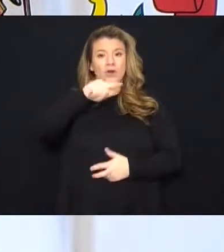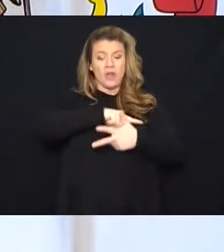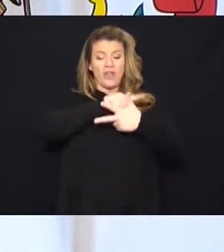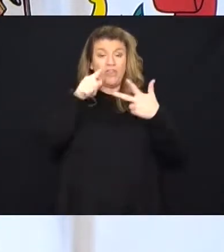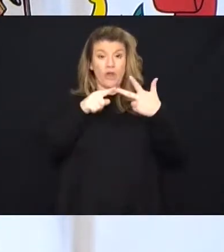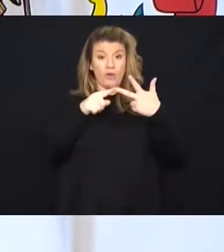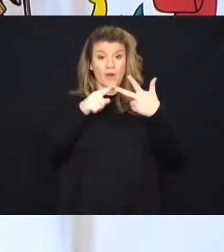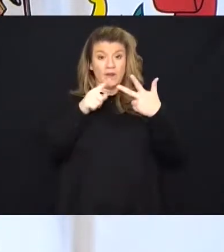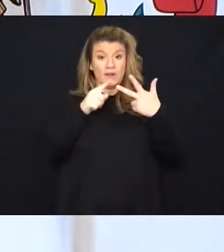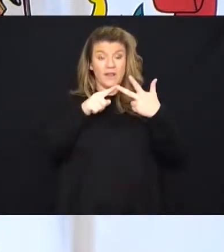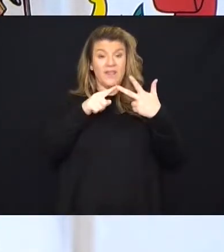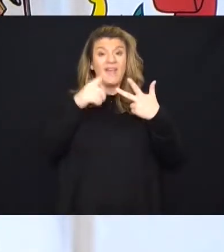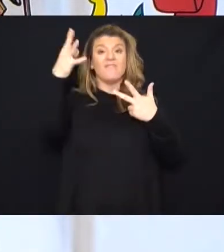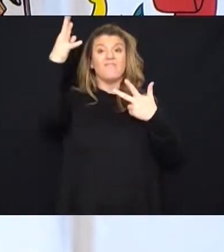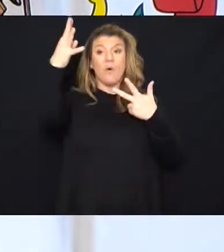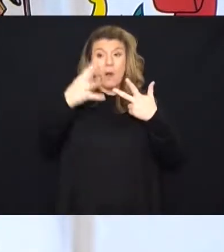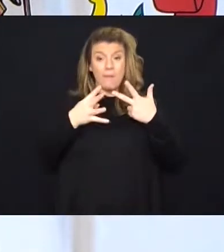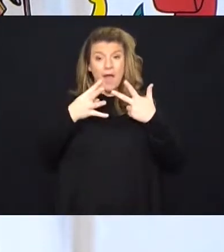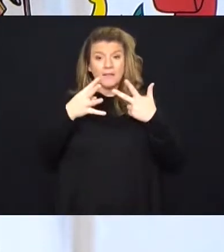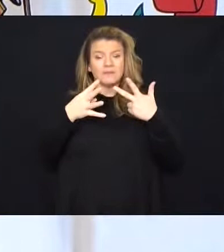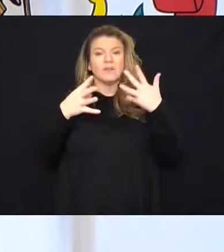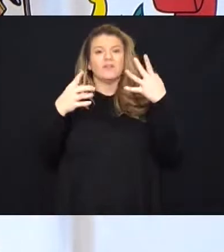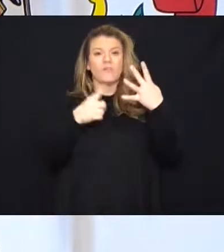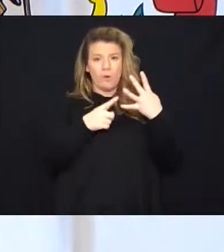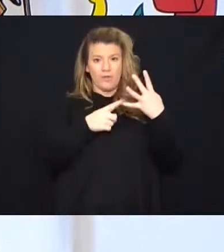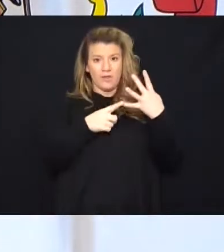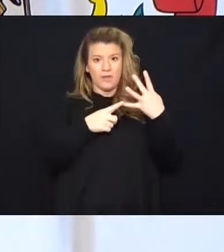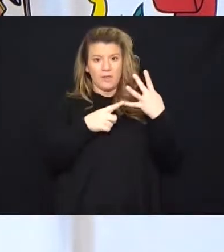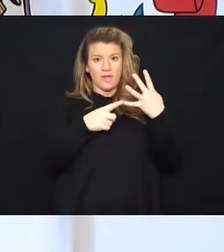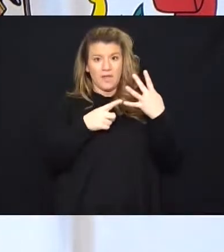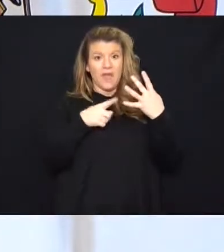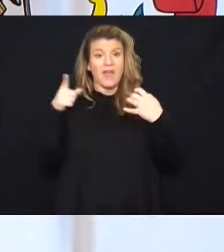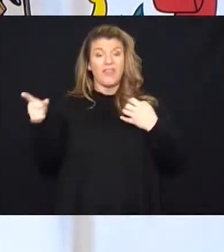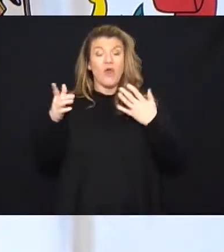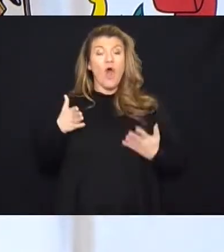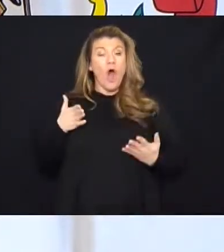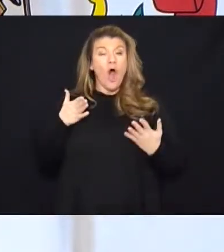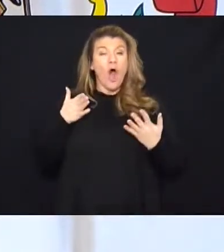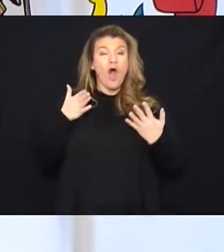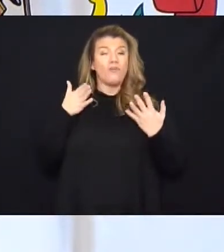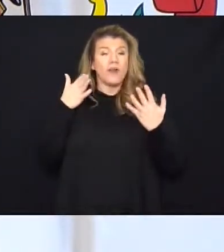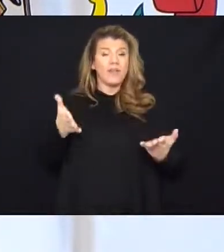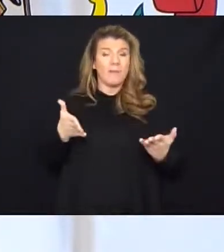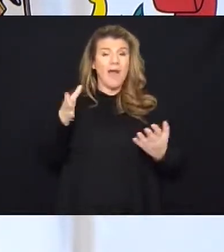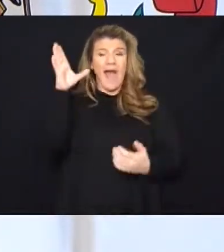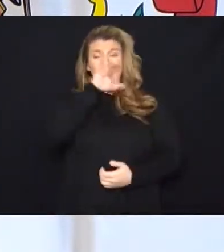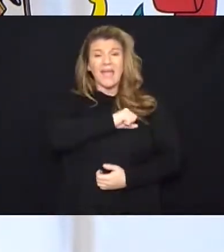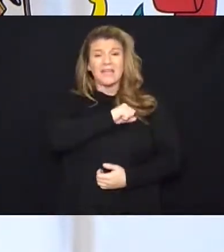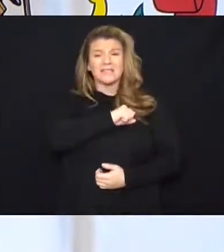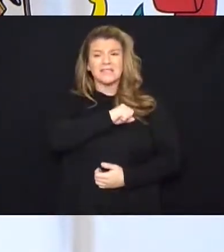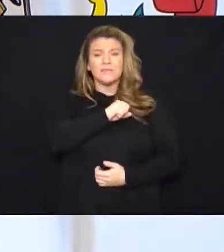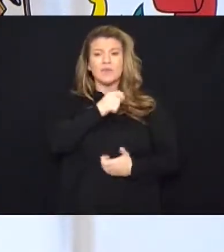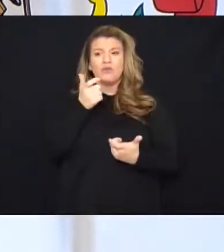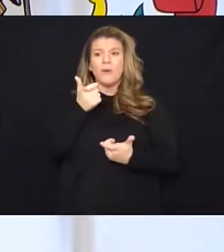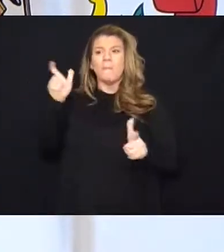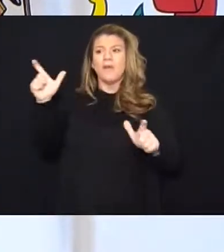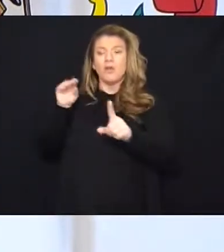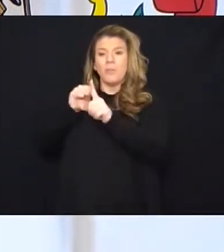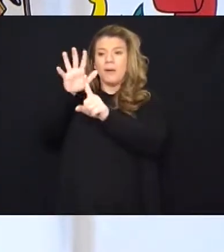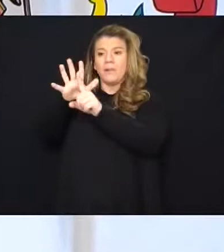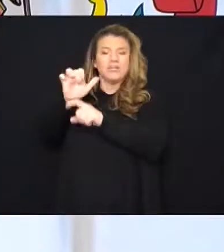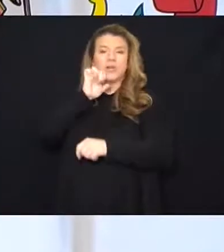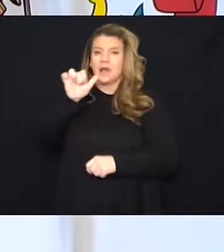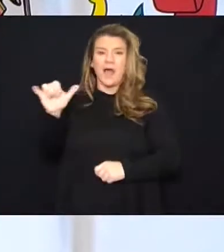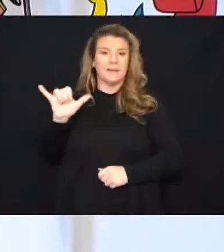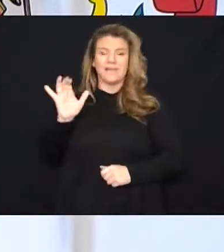booster shot. And so they're offering these, I guess they're offering them to a bigger population than what we would do